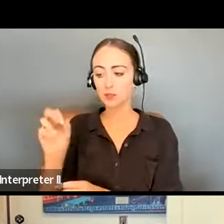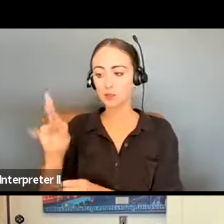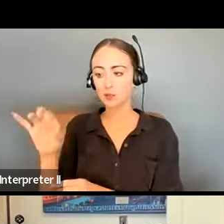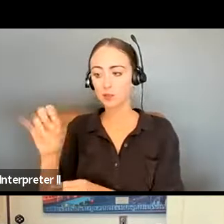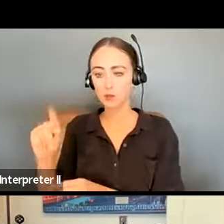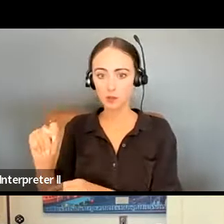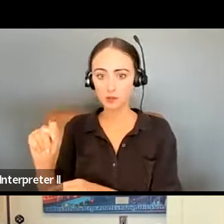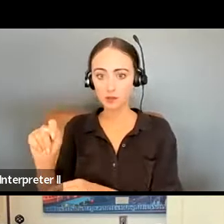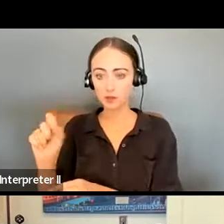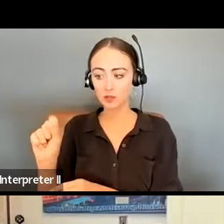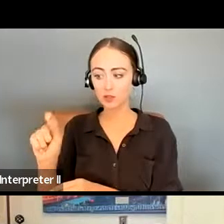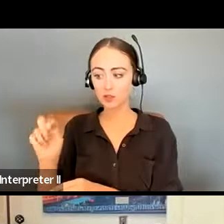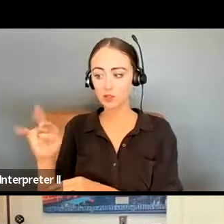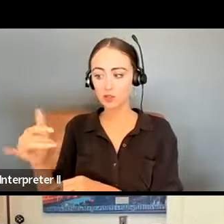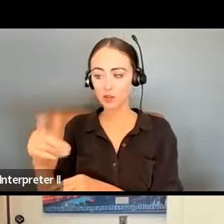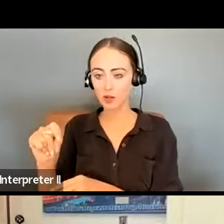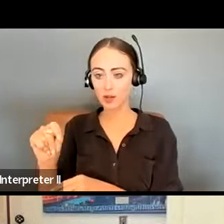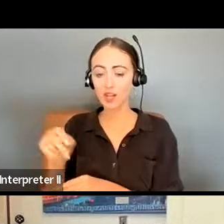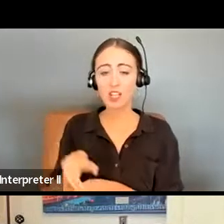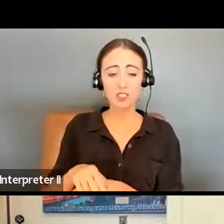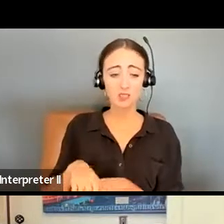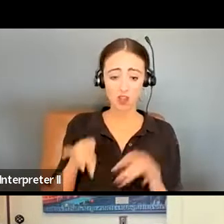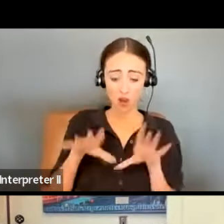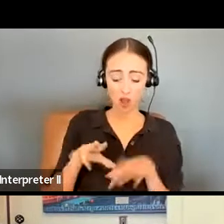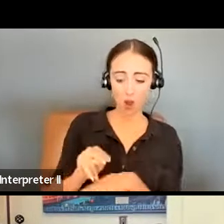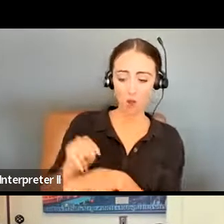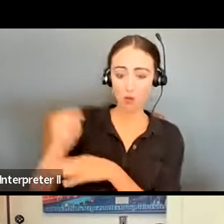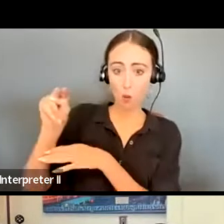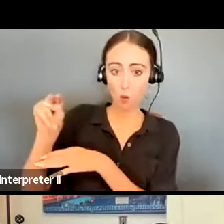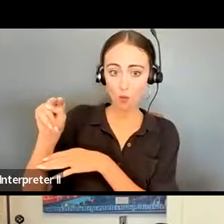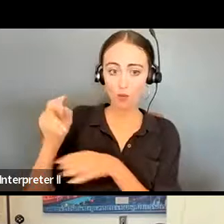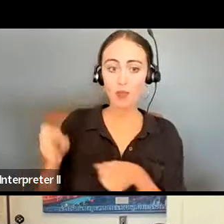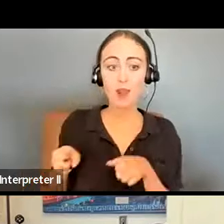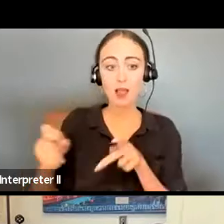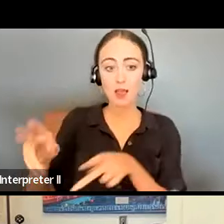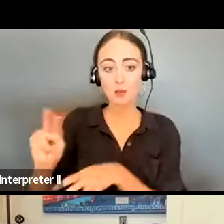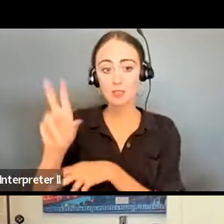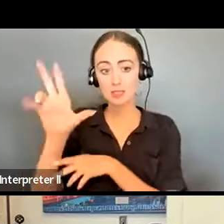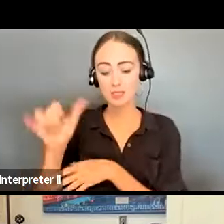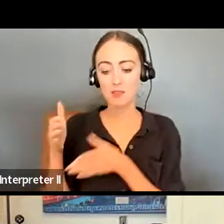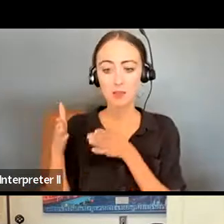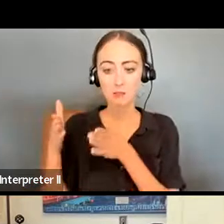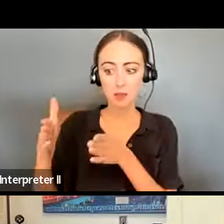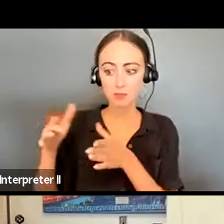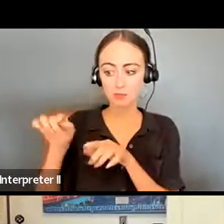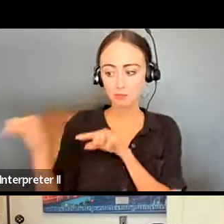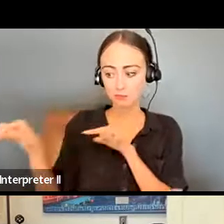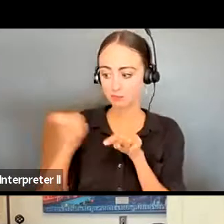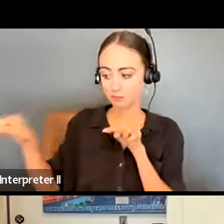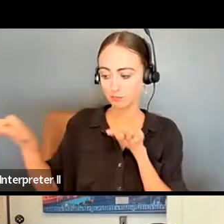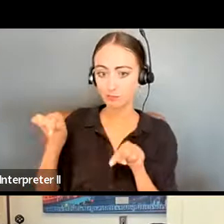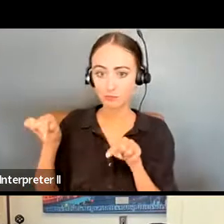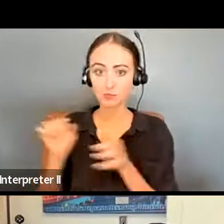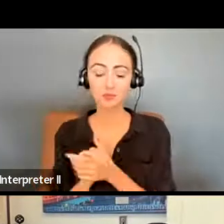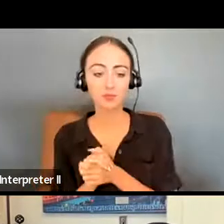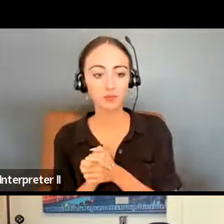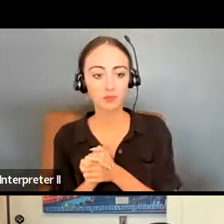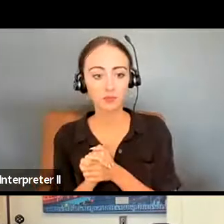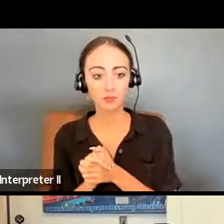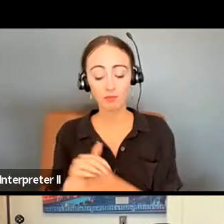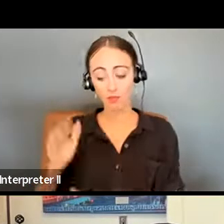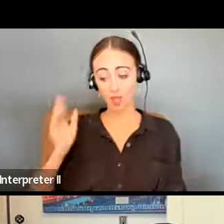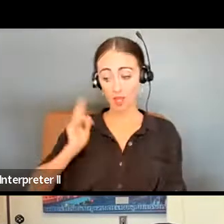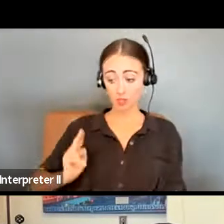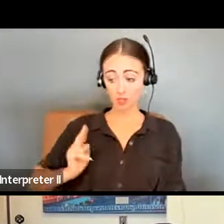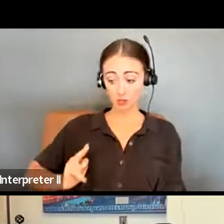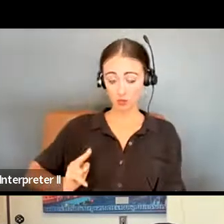is located to the north of Australia and provides naval passage between Australia and the Philippines. Historically, the Torres